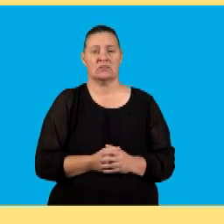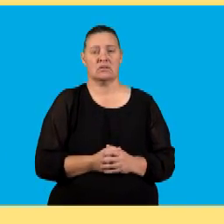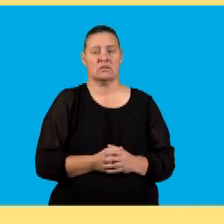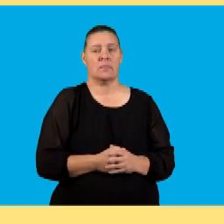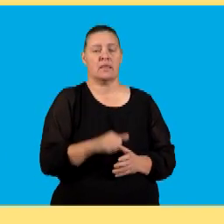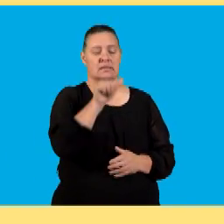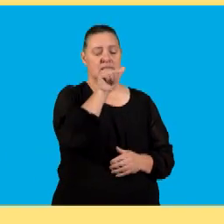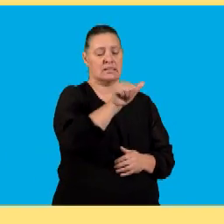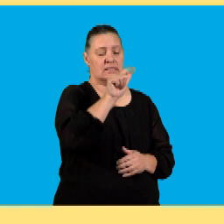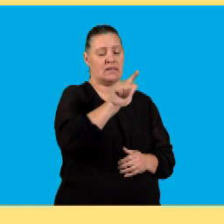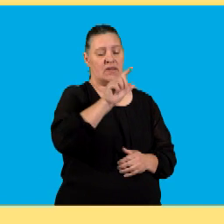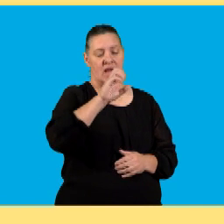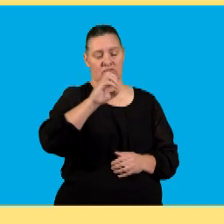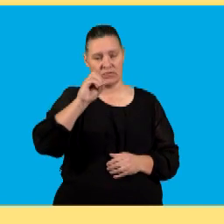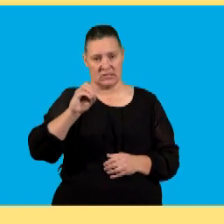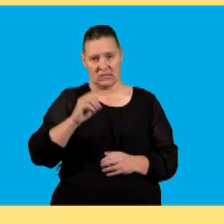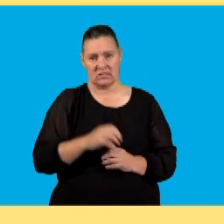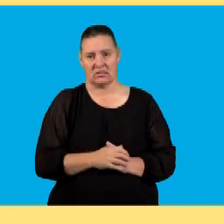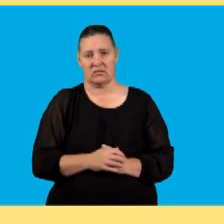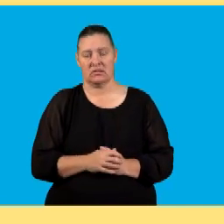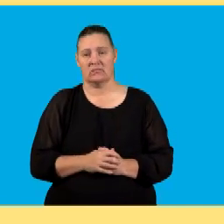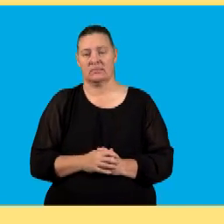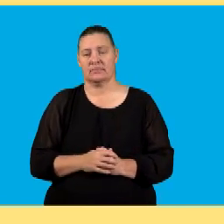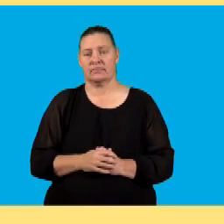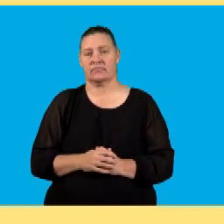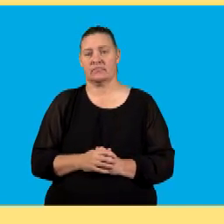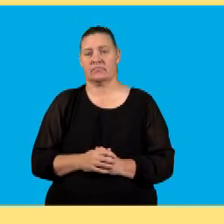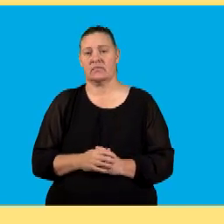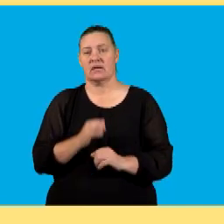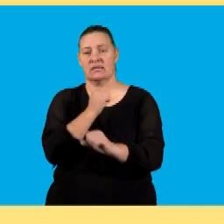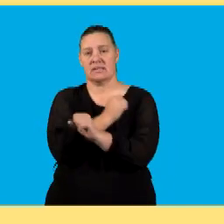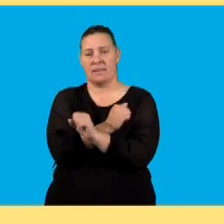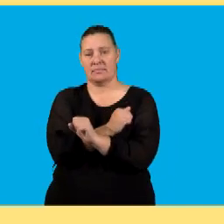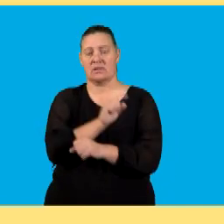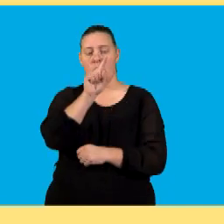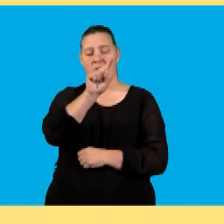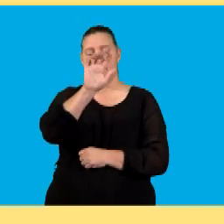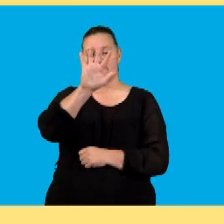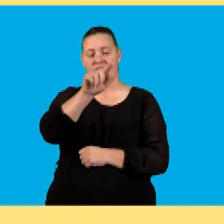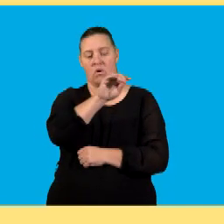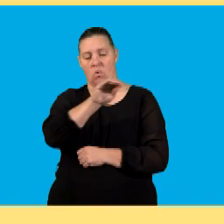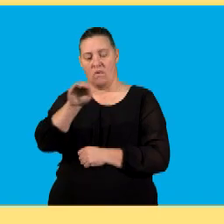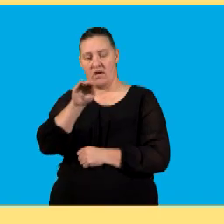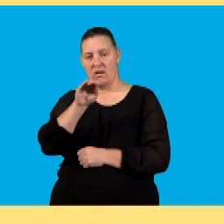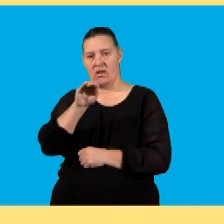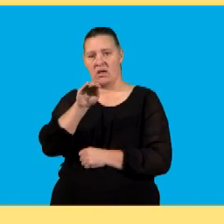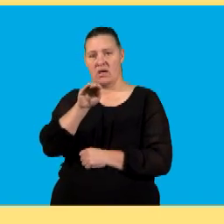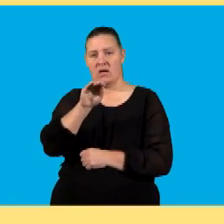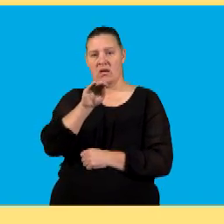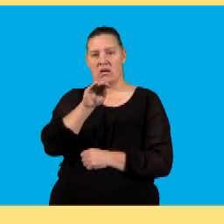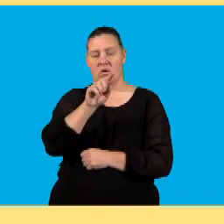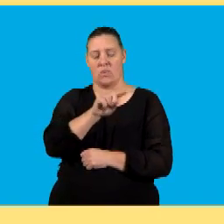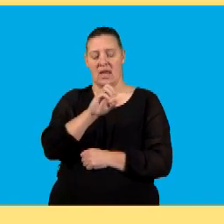here, I'll take my gross, which is 6,700. I'll calculate 15%.